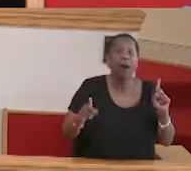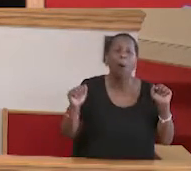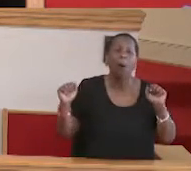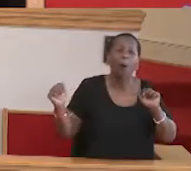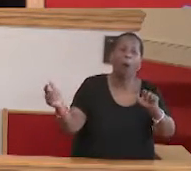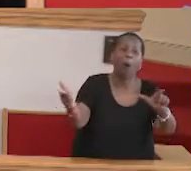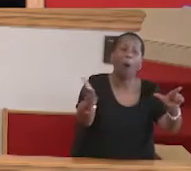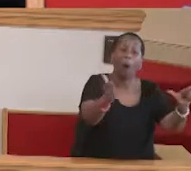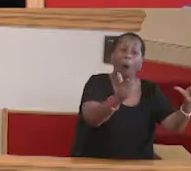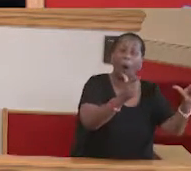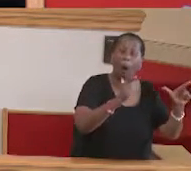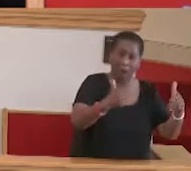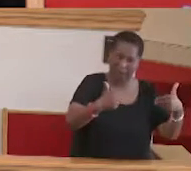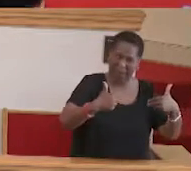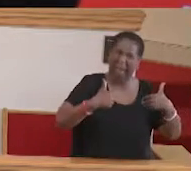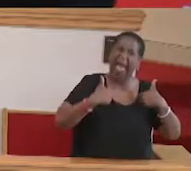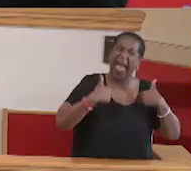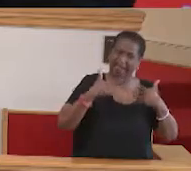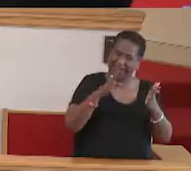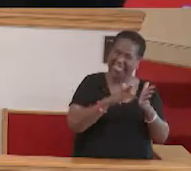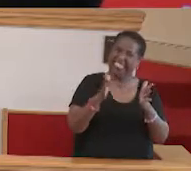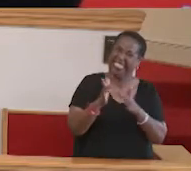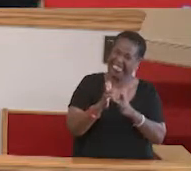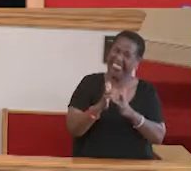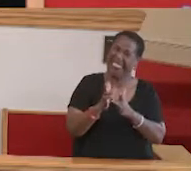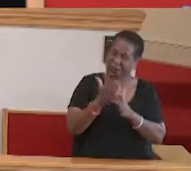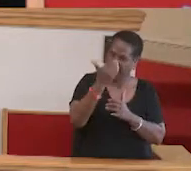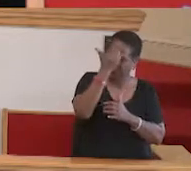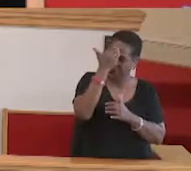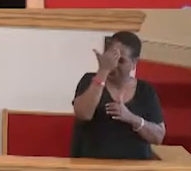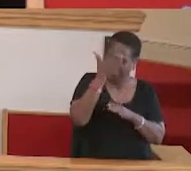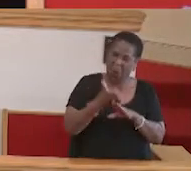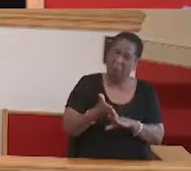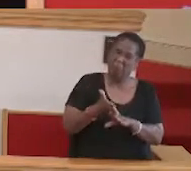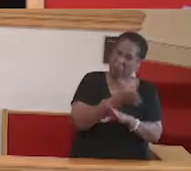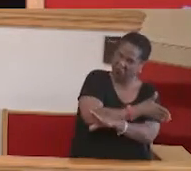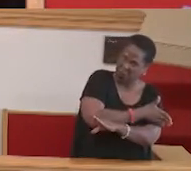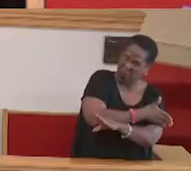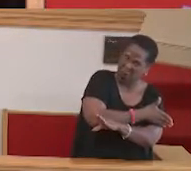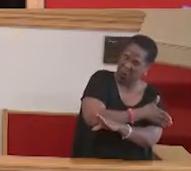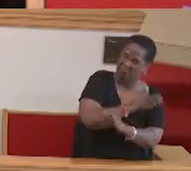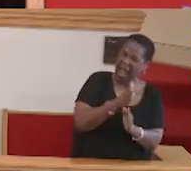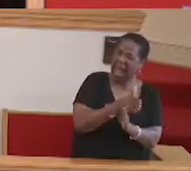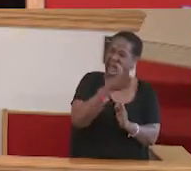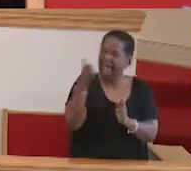Jesus have a before and an after picture.